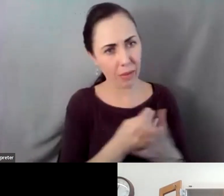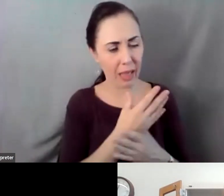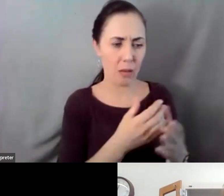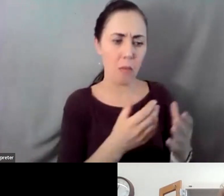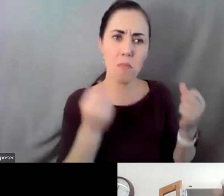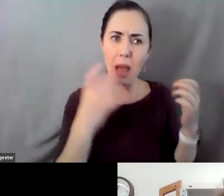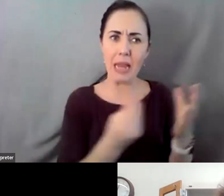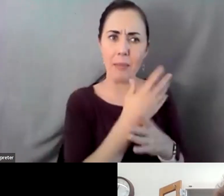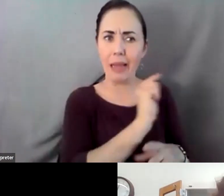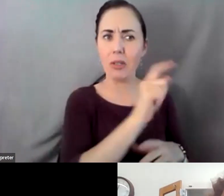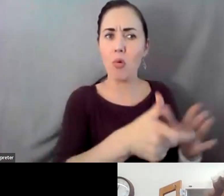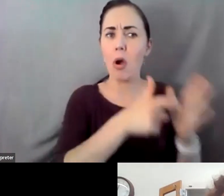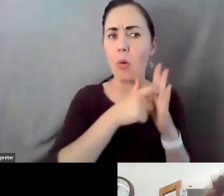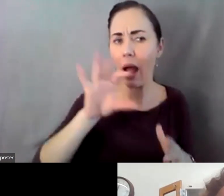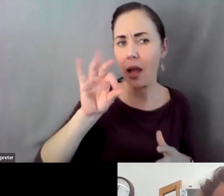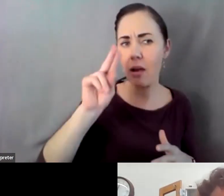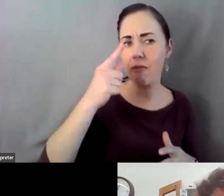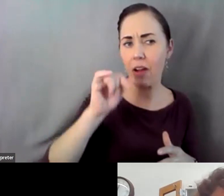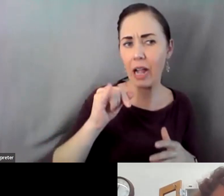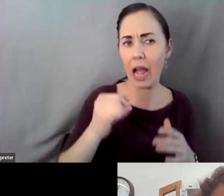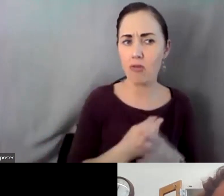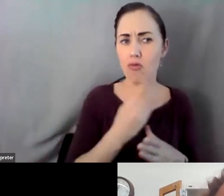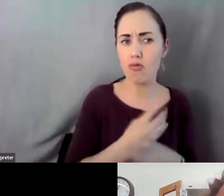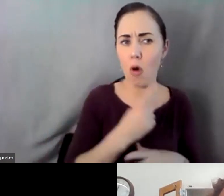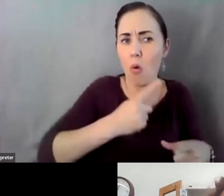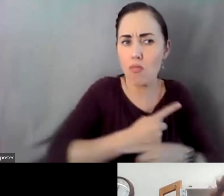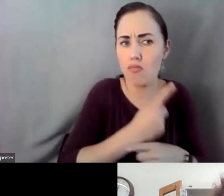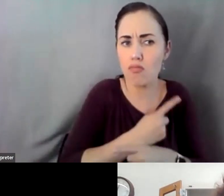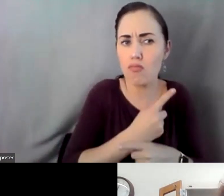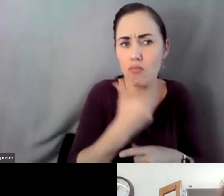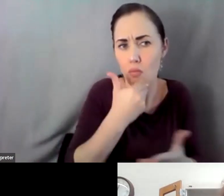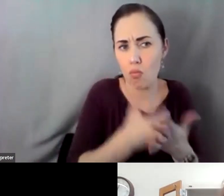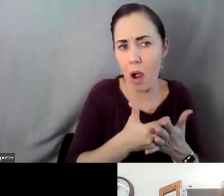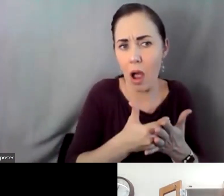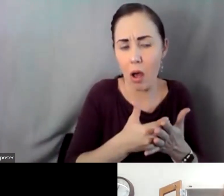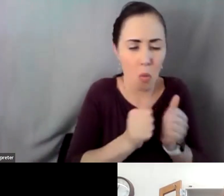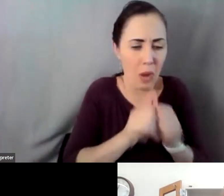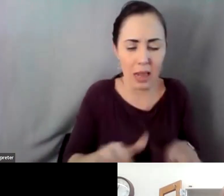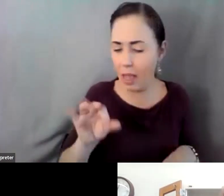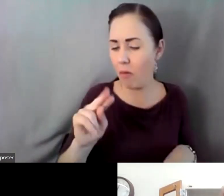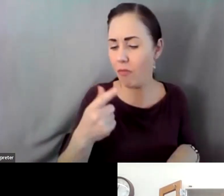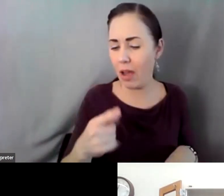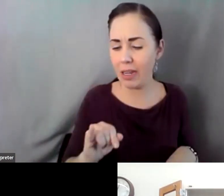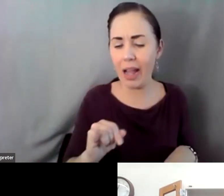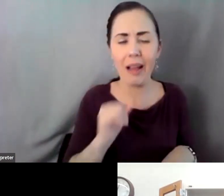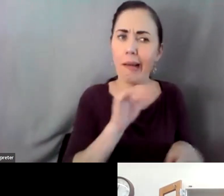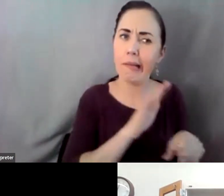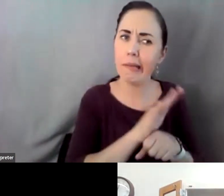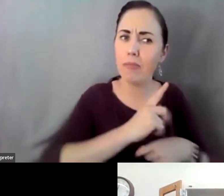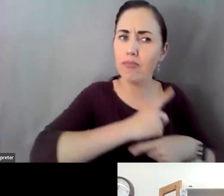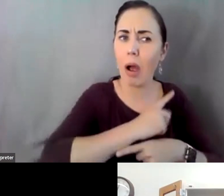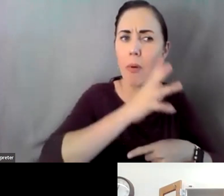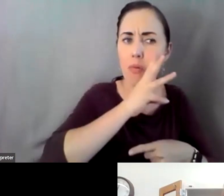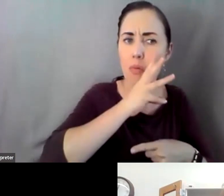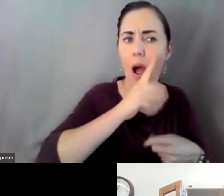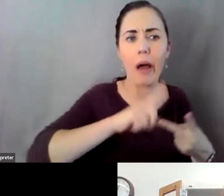well. They can't get the food that they need and the water that they need without the help of fungi. And some plants need